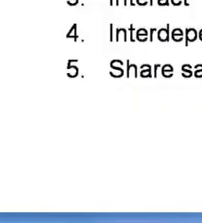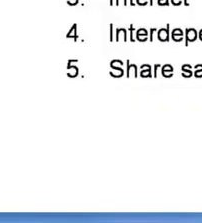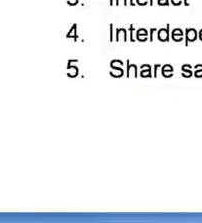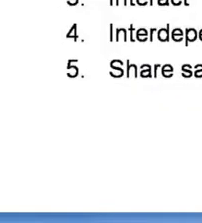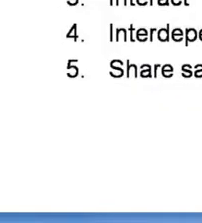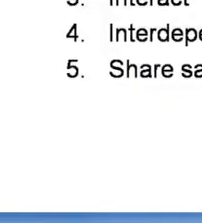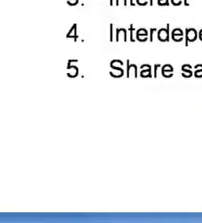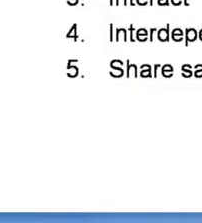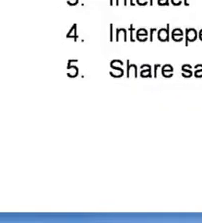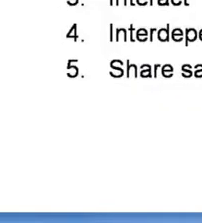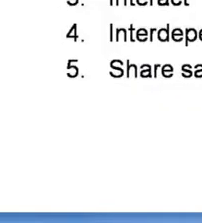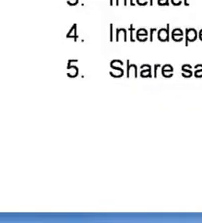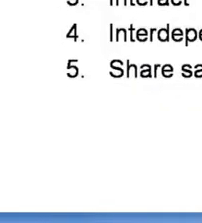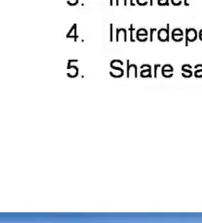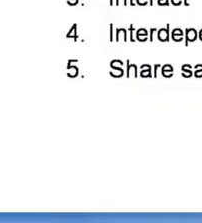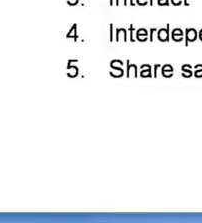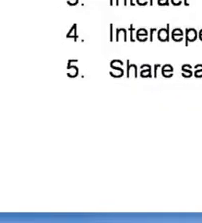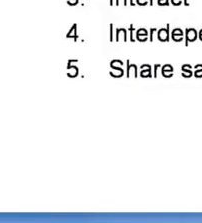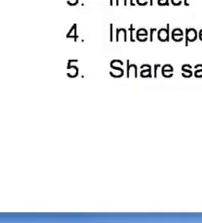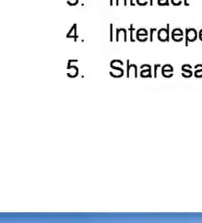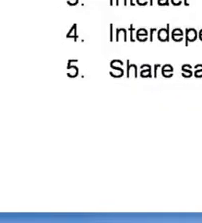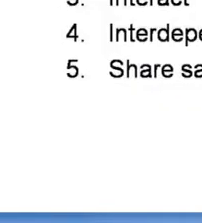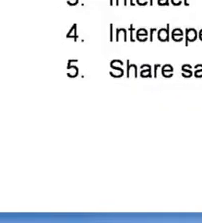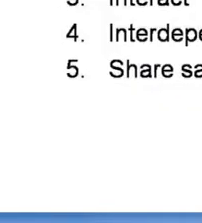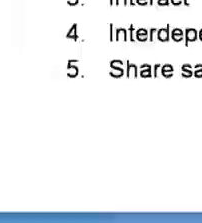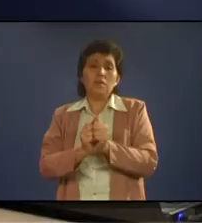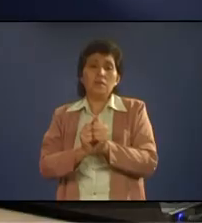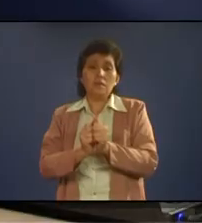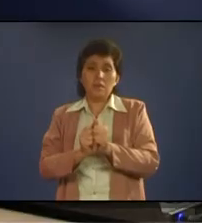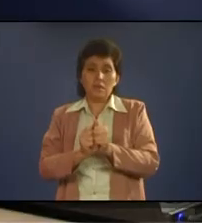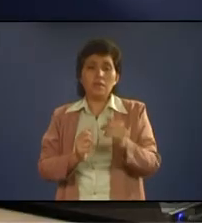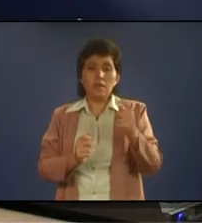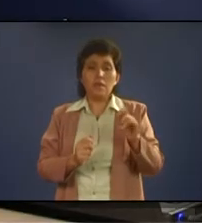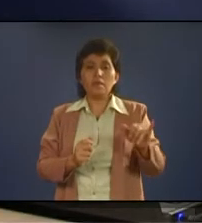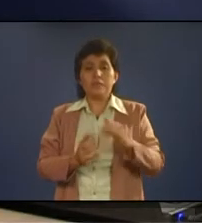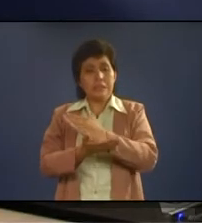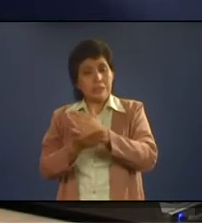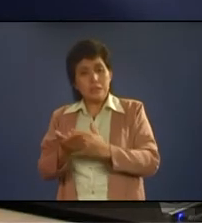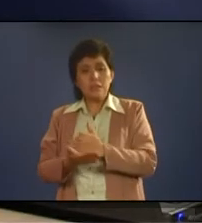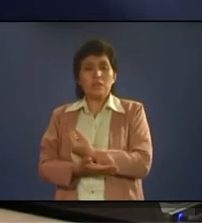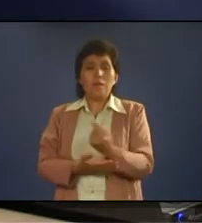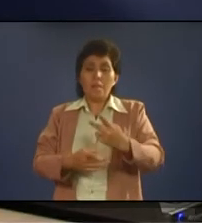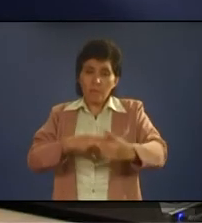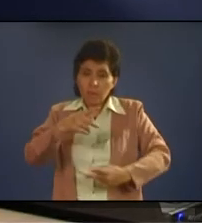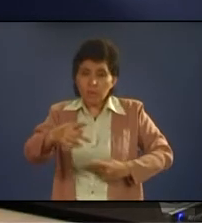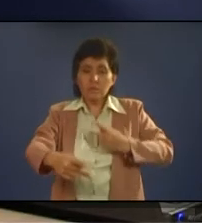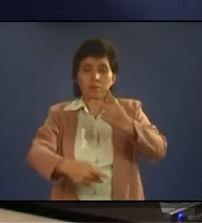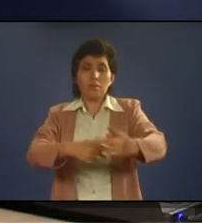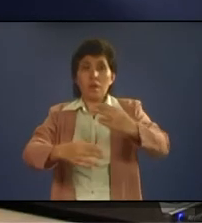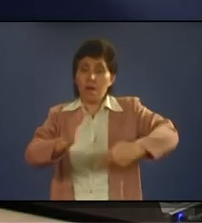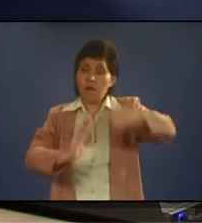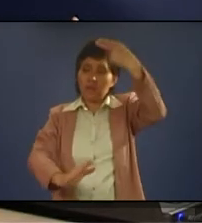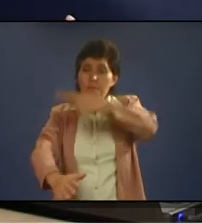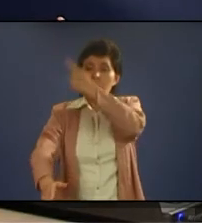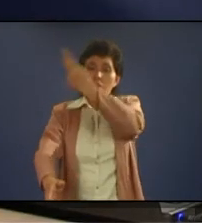together. Okay? Now, obviously there will be someone possessing the higher power in the group.